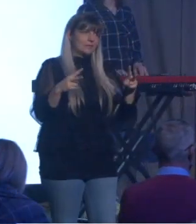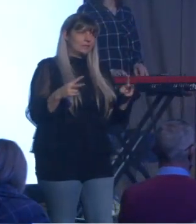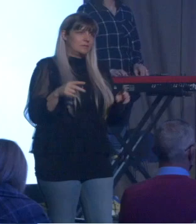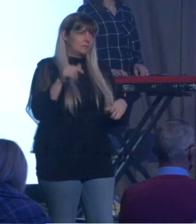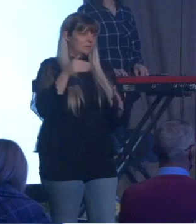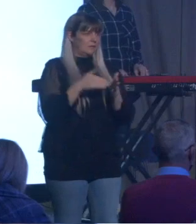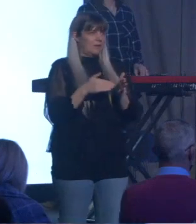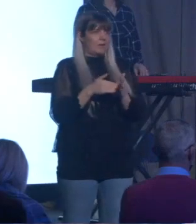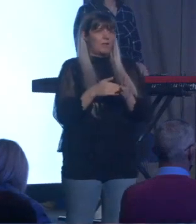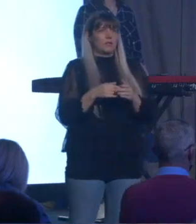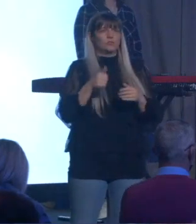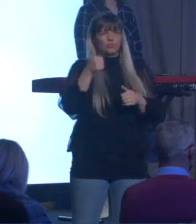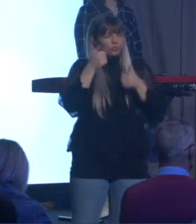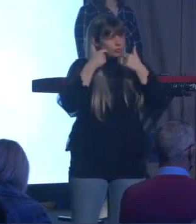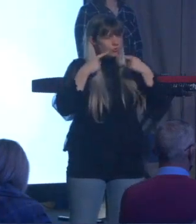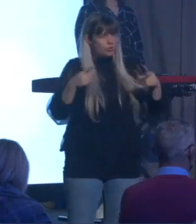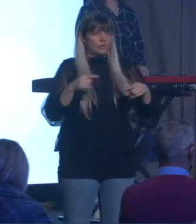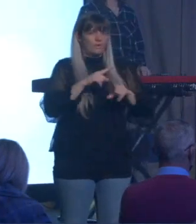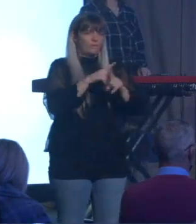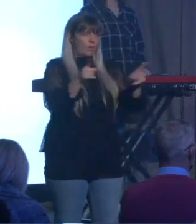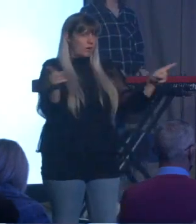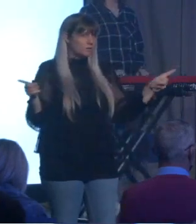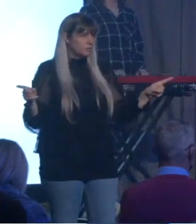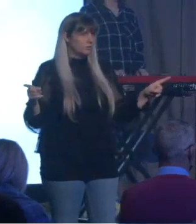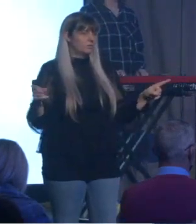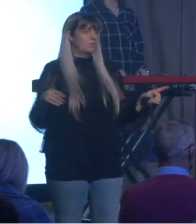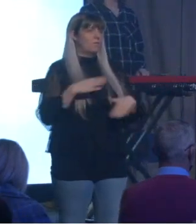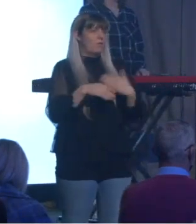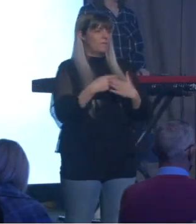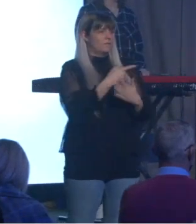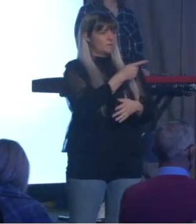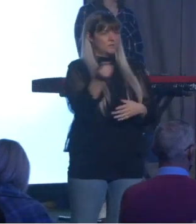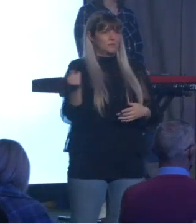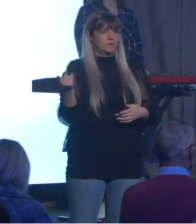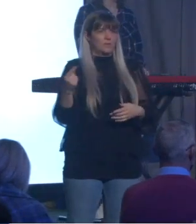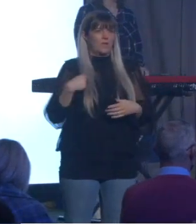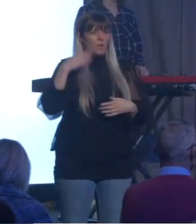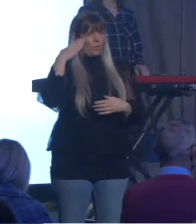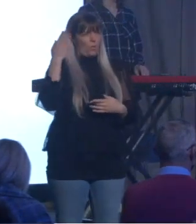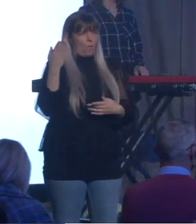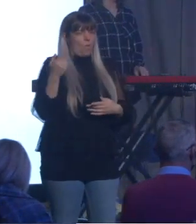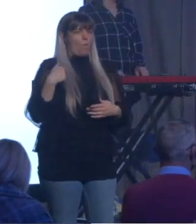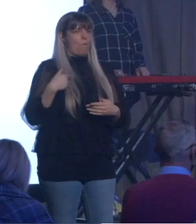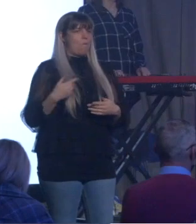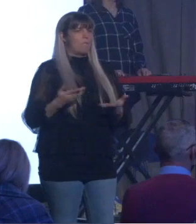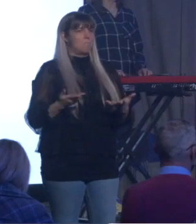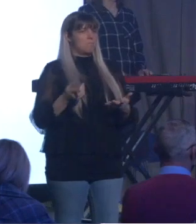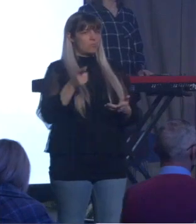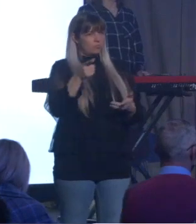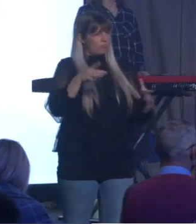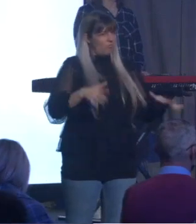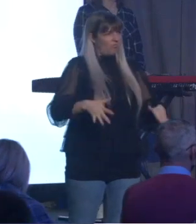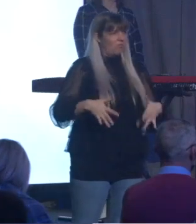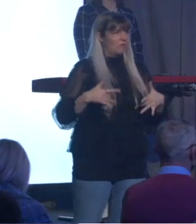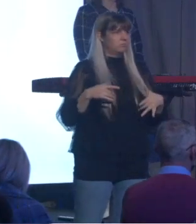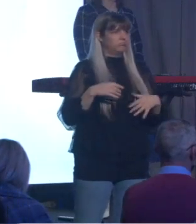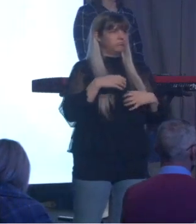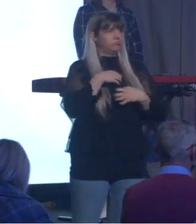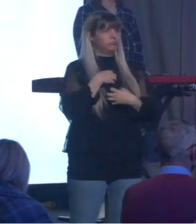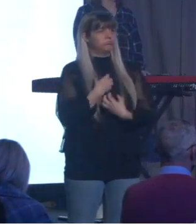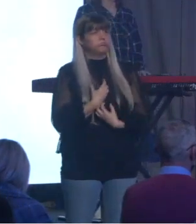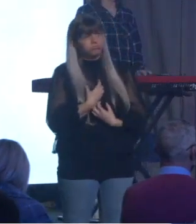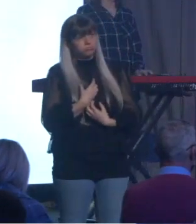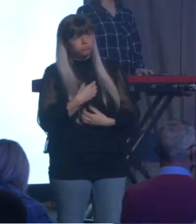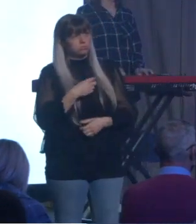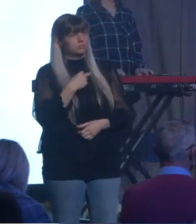good news for us, each and every one of us today. So I don't know where you've been at. Maybe you've been feeling a bit down lately. Maybe you're like Hagar